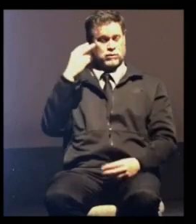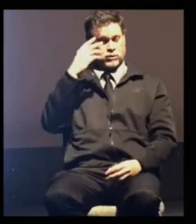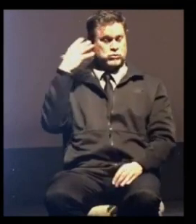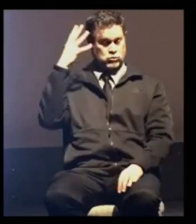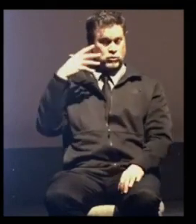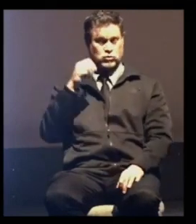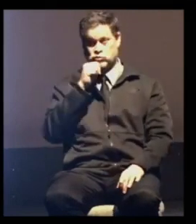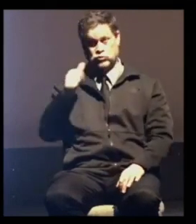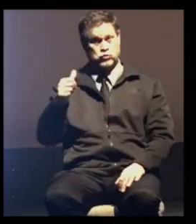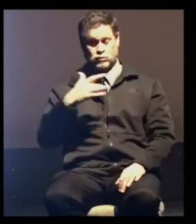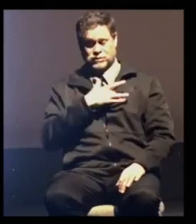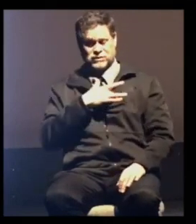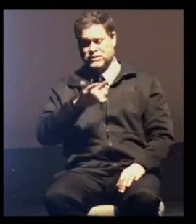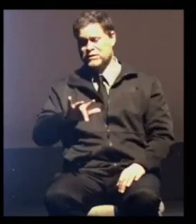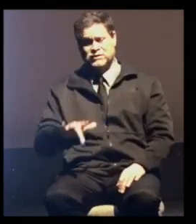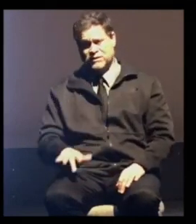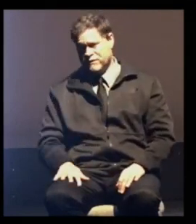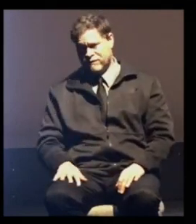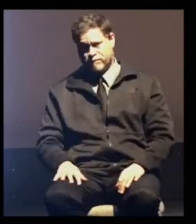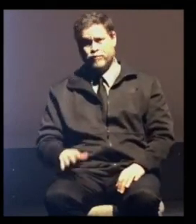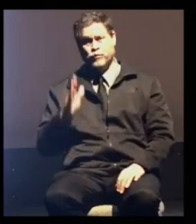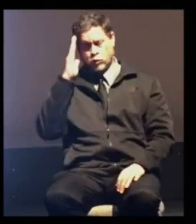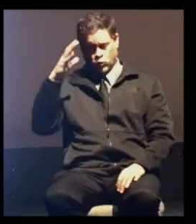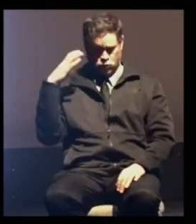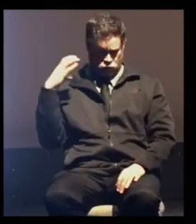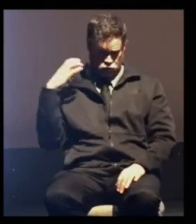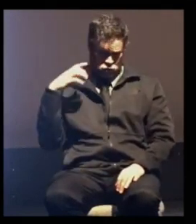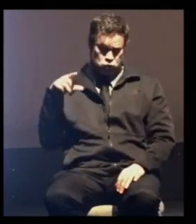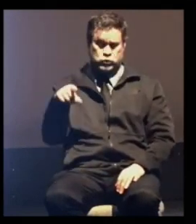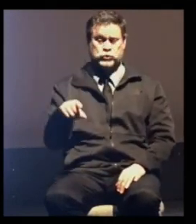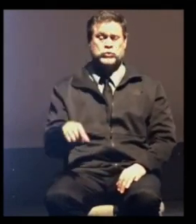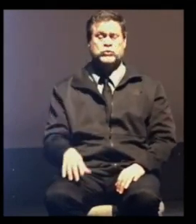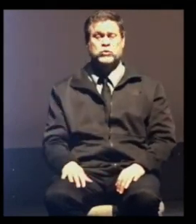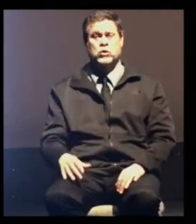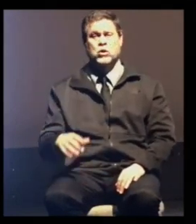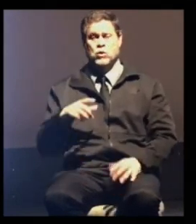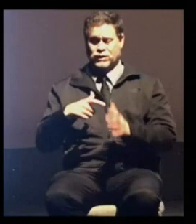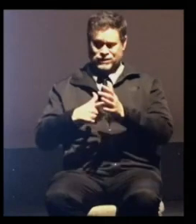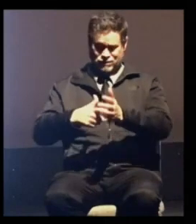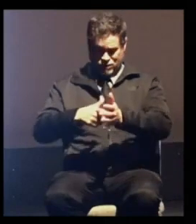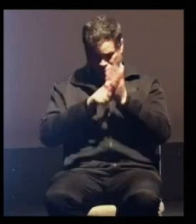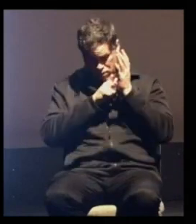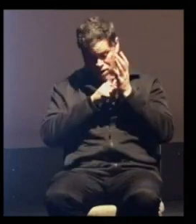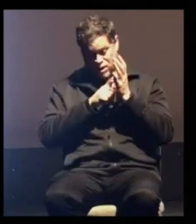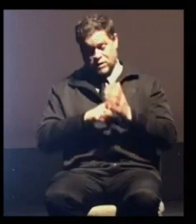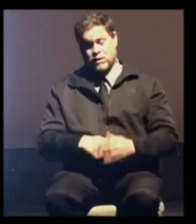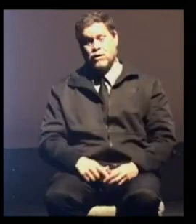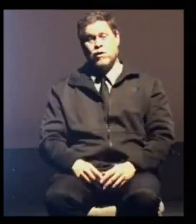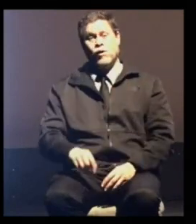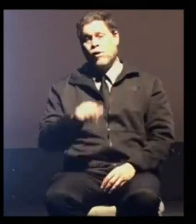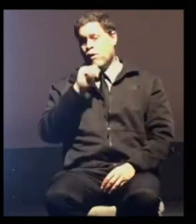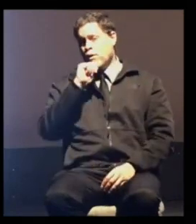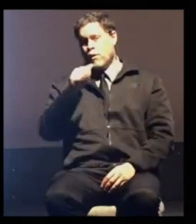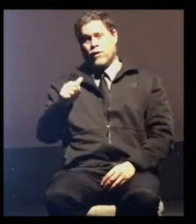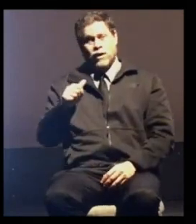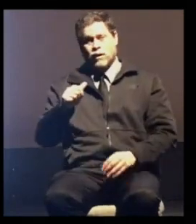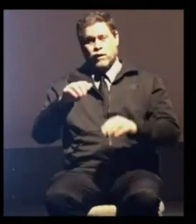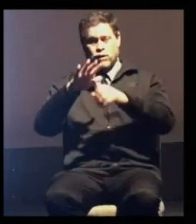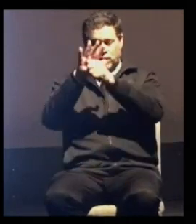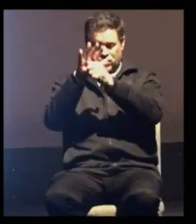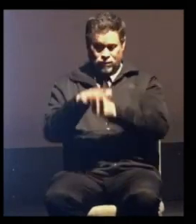it, but don't be sensitive. We're going to coach you. We're going to be demanding. We're not going to be